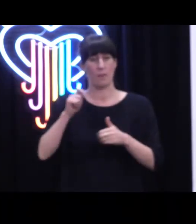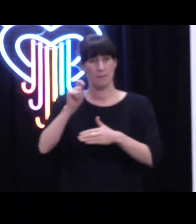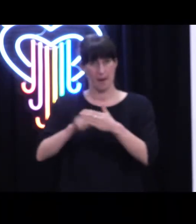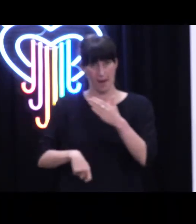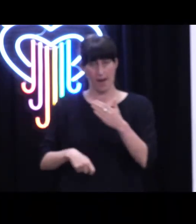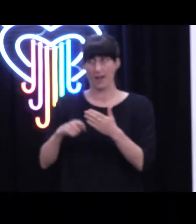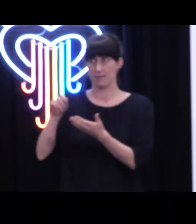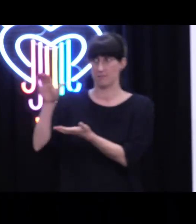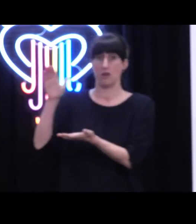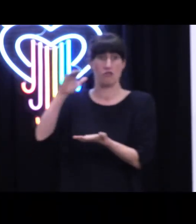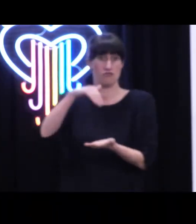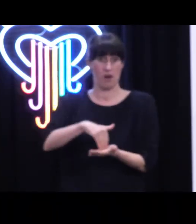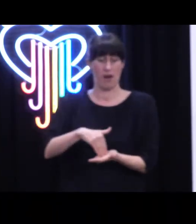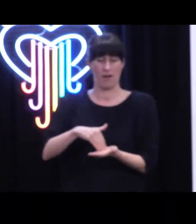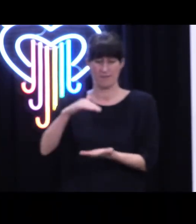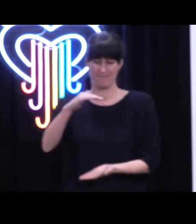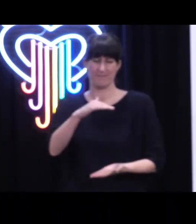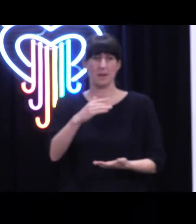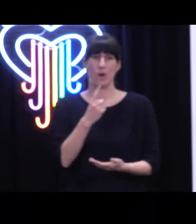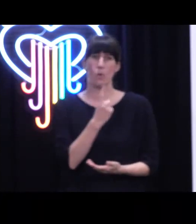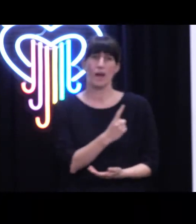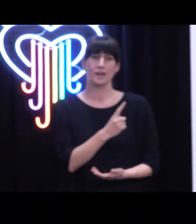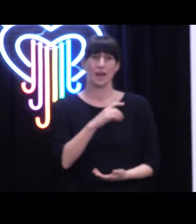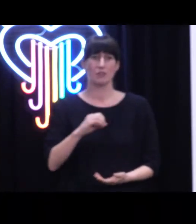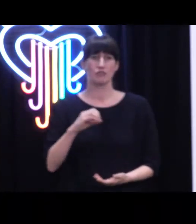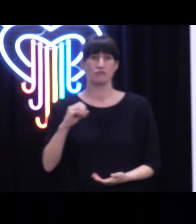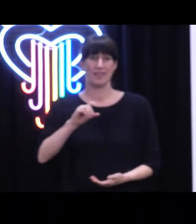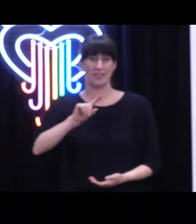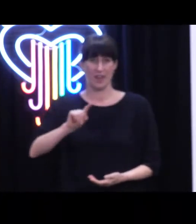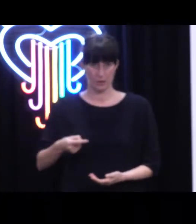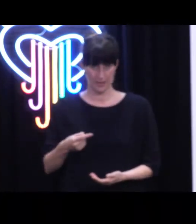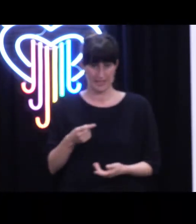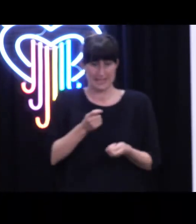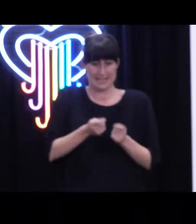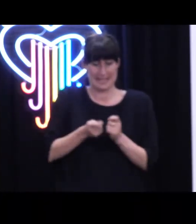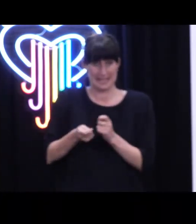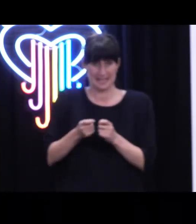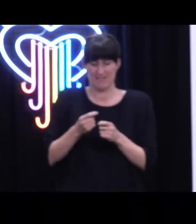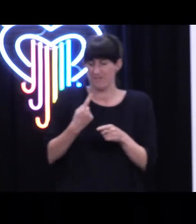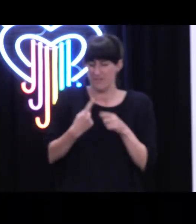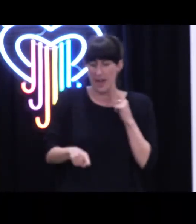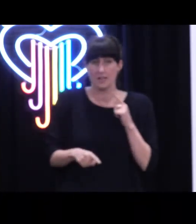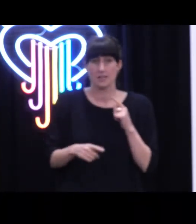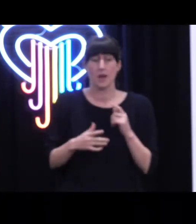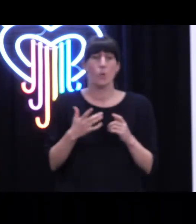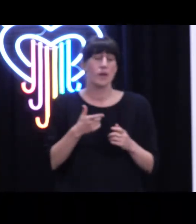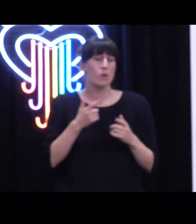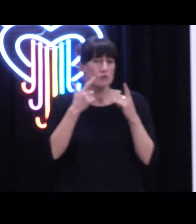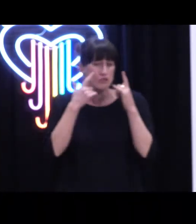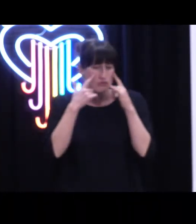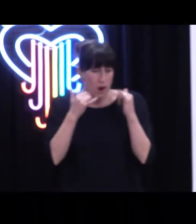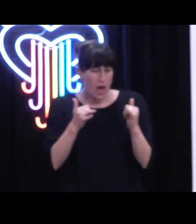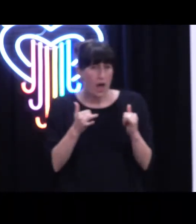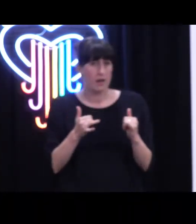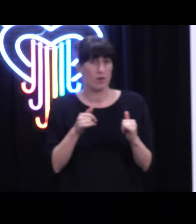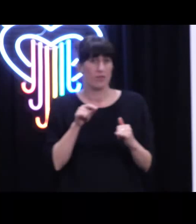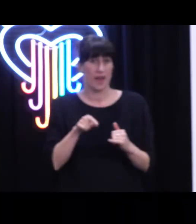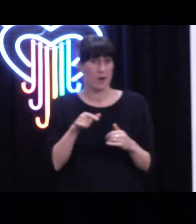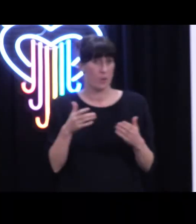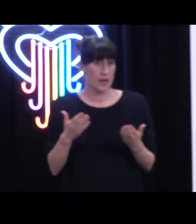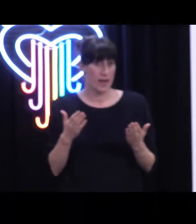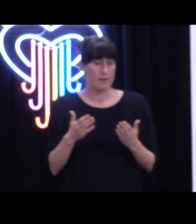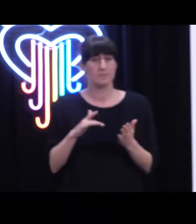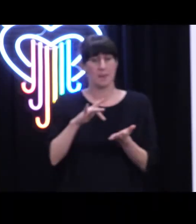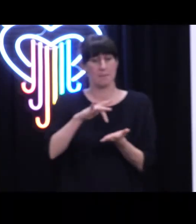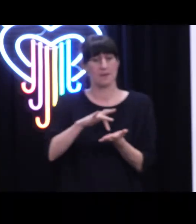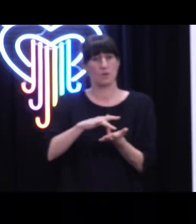is being used testing of patients arriving at Middlemore Hospital's emergency department. In this case, samples for rapid antigen